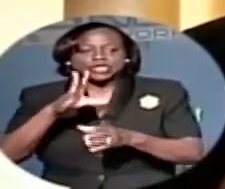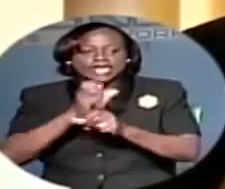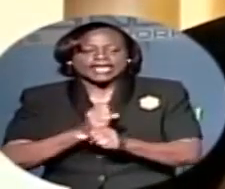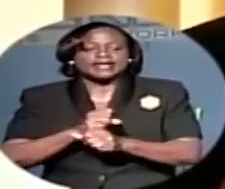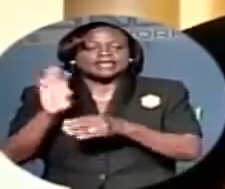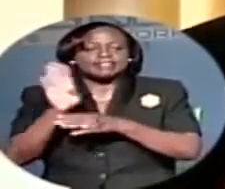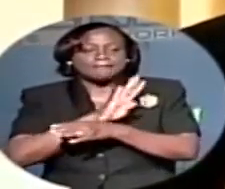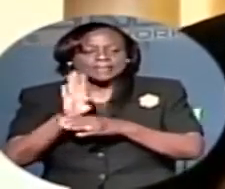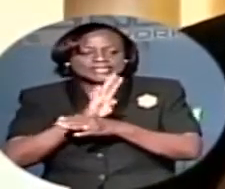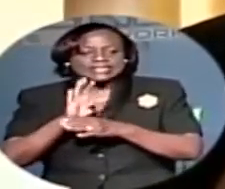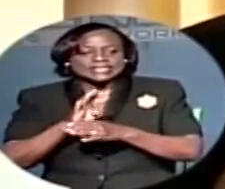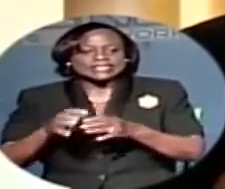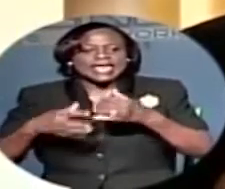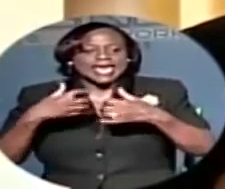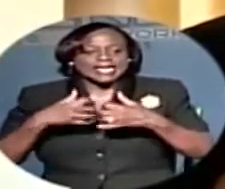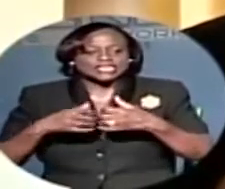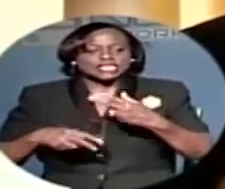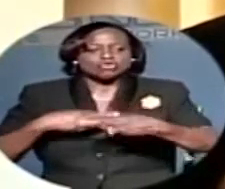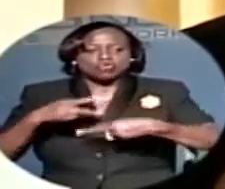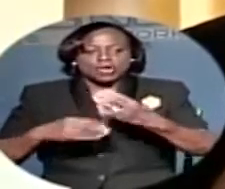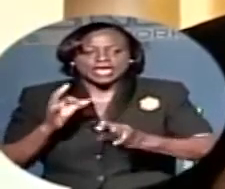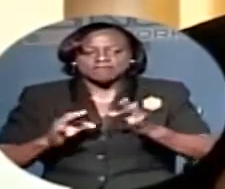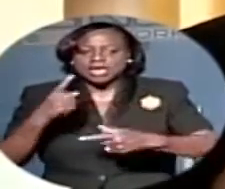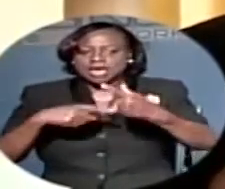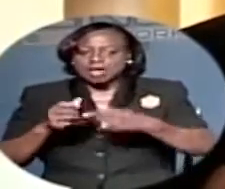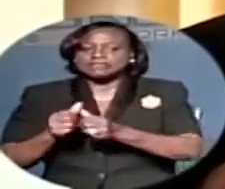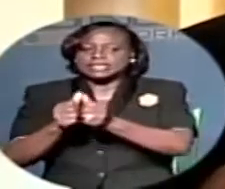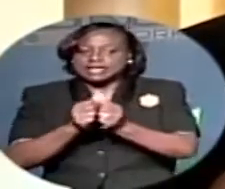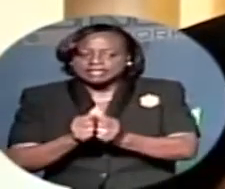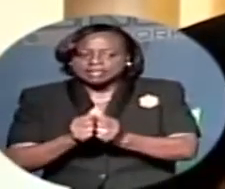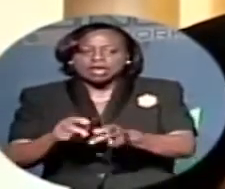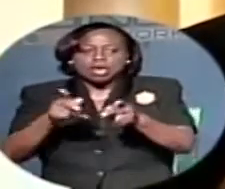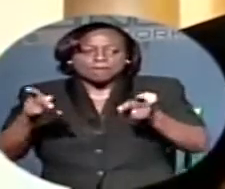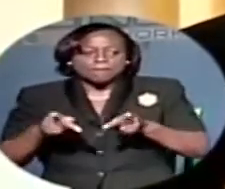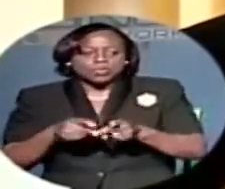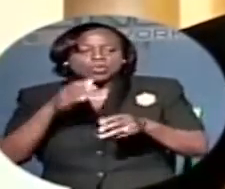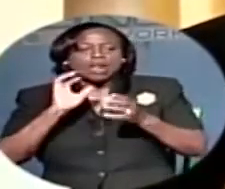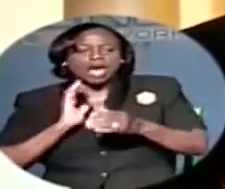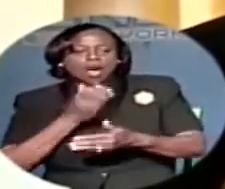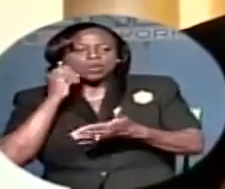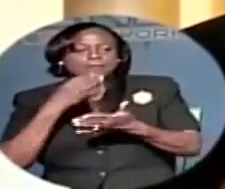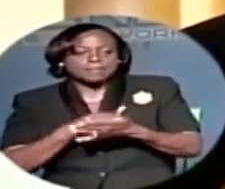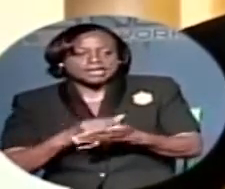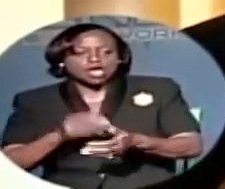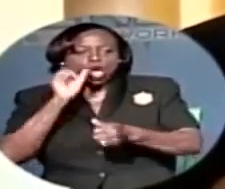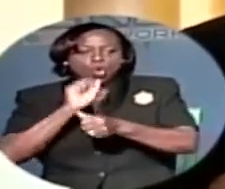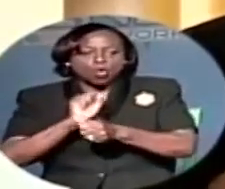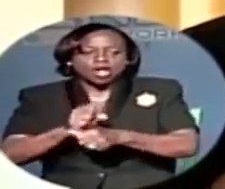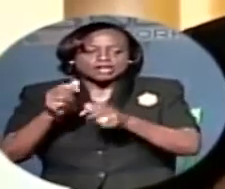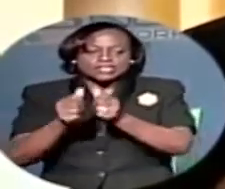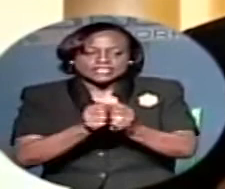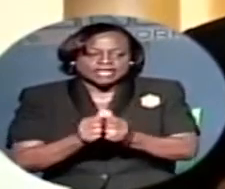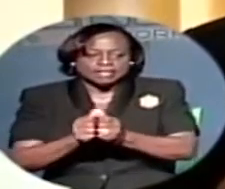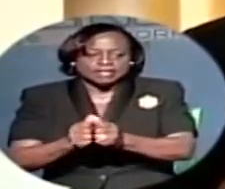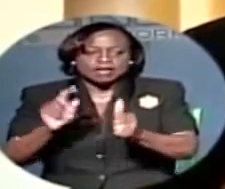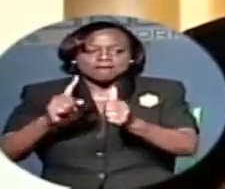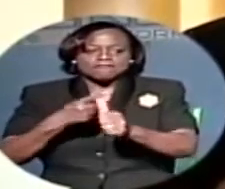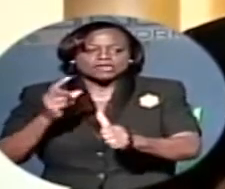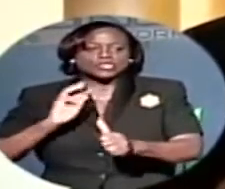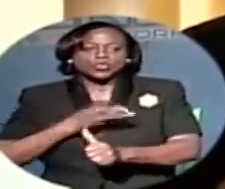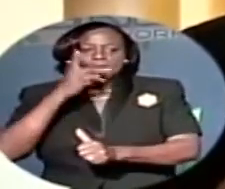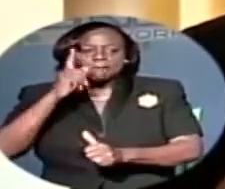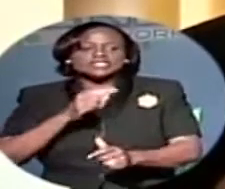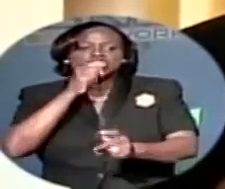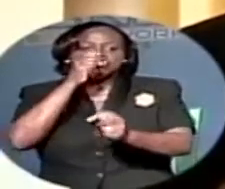business engine rolling. If we come together, pool our resources, work together, but first we must trust each